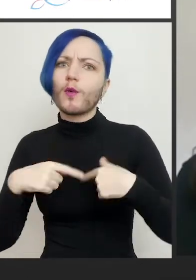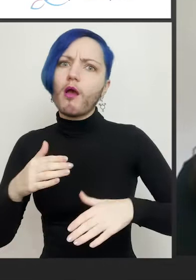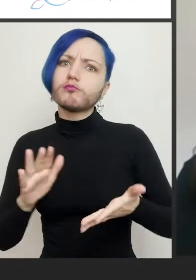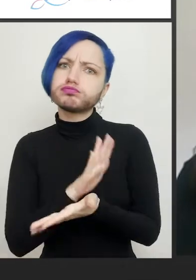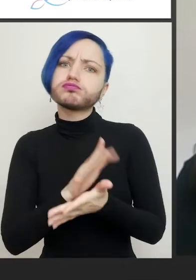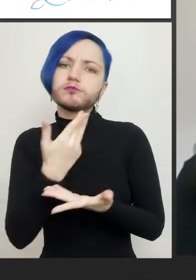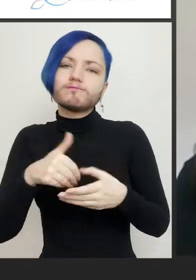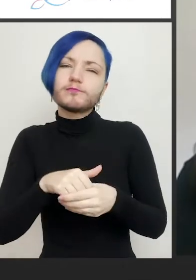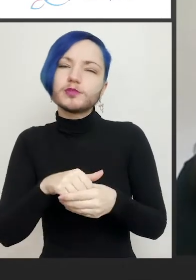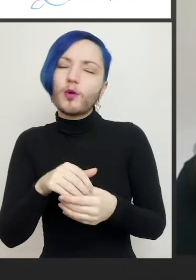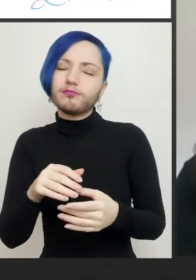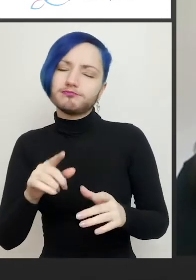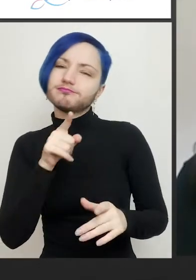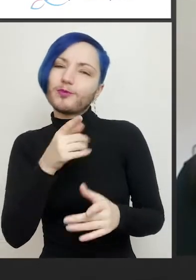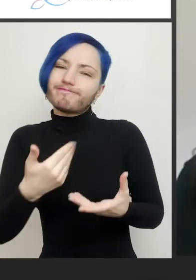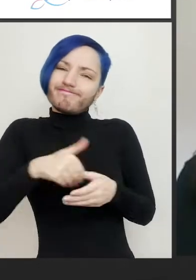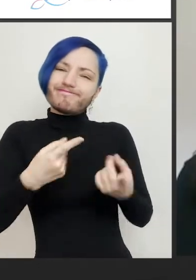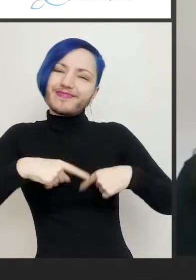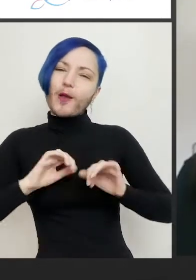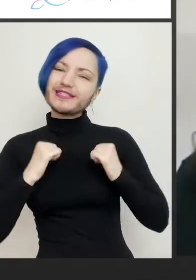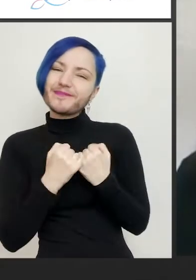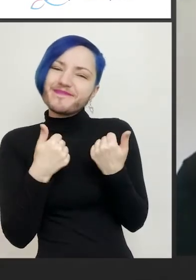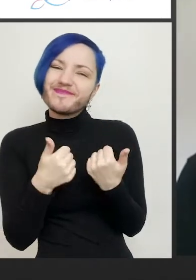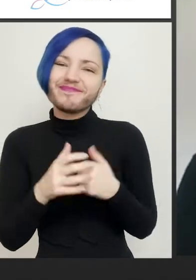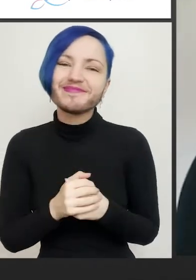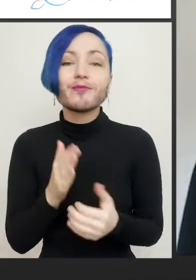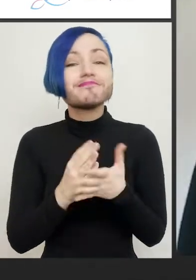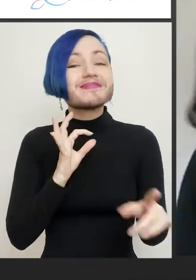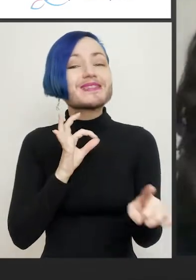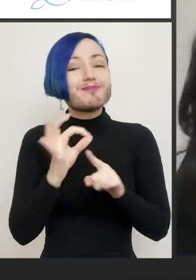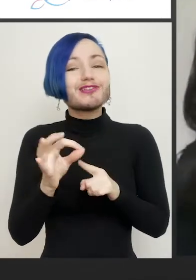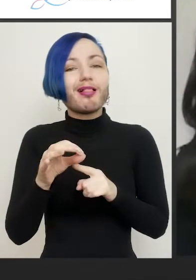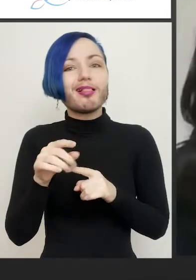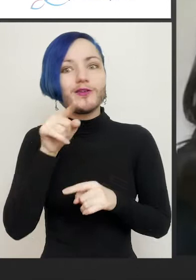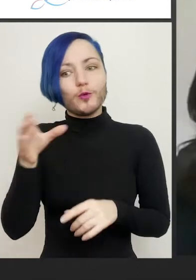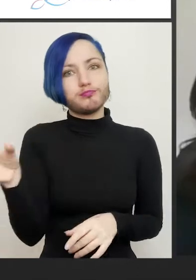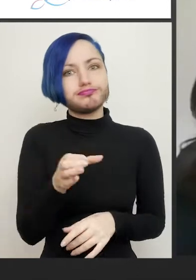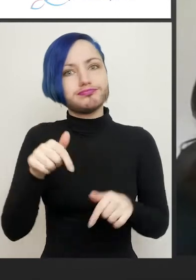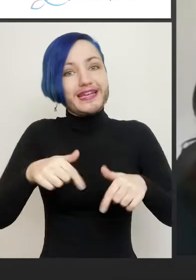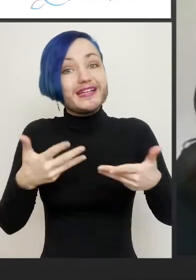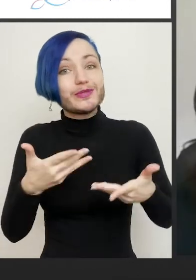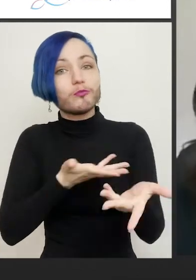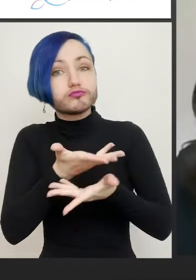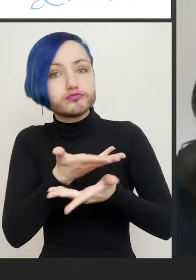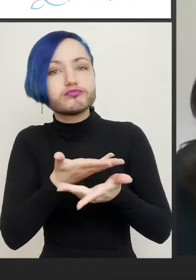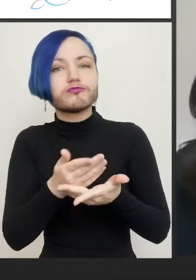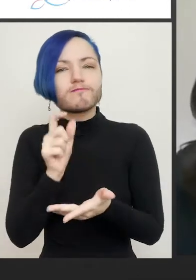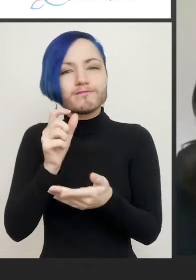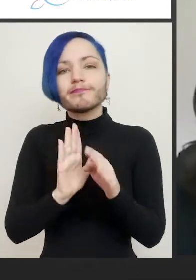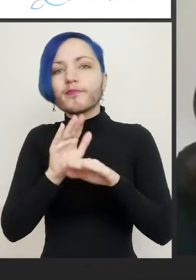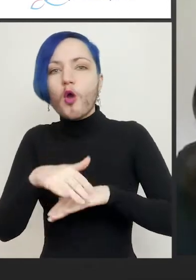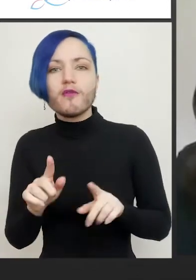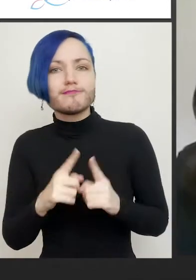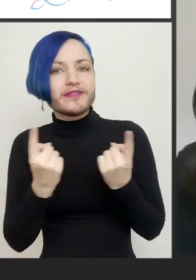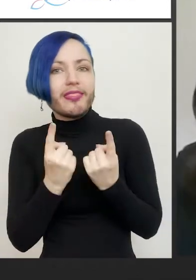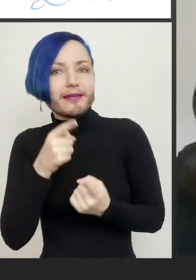we consider you one of our own. And it's really special to have you talking to us today, a little bit about some of the things that